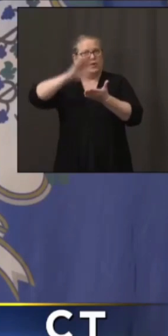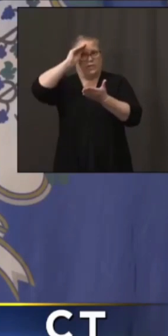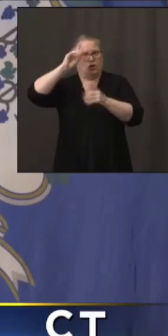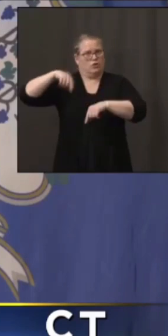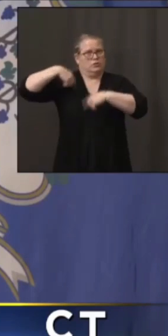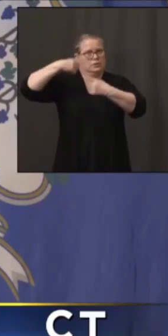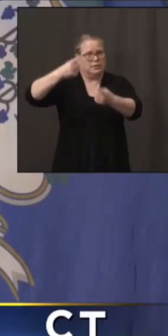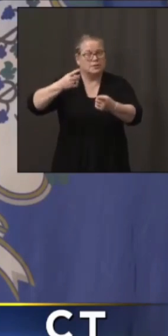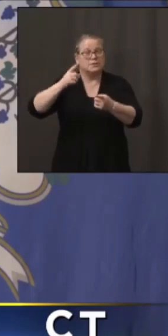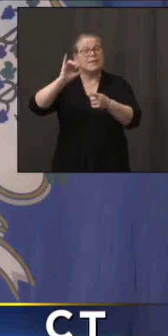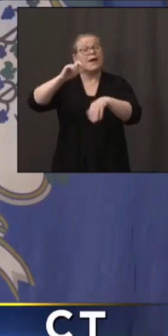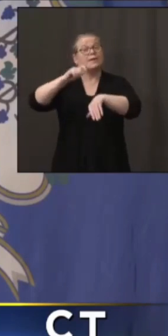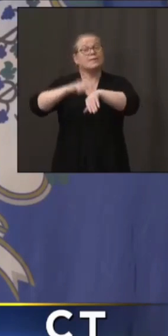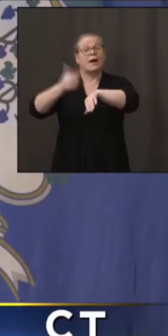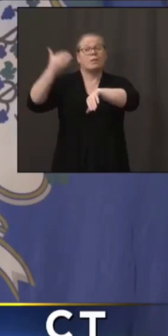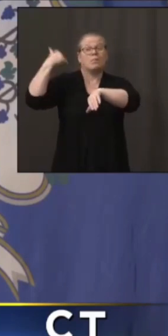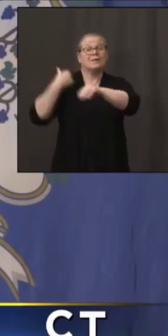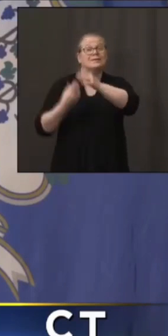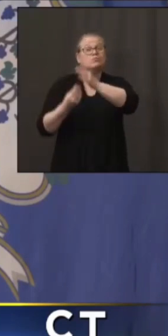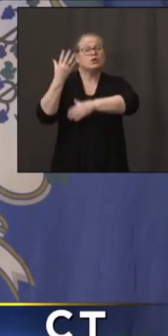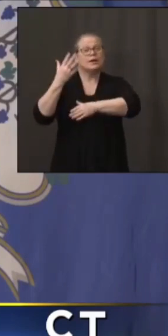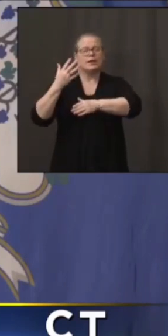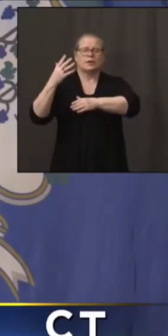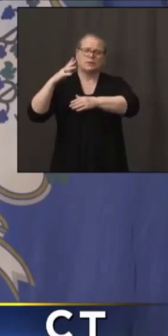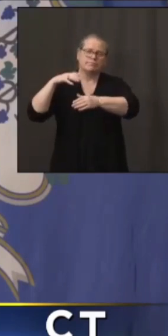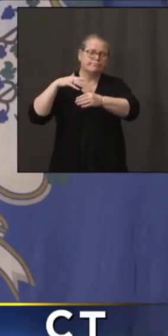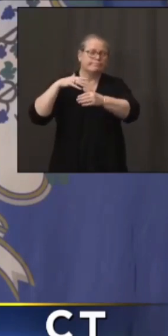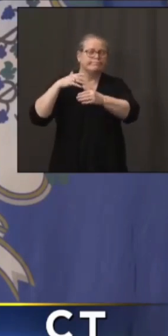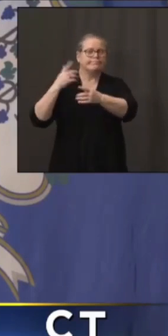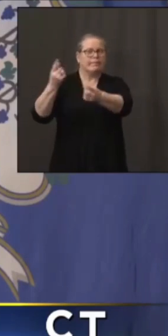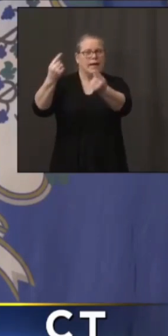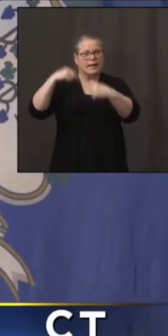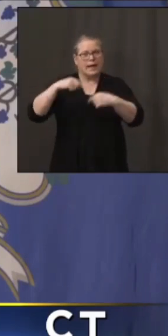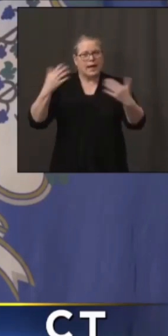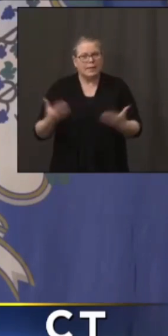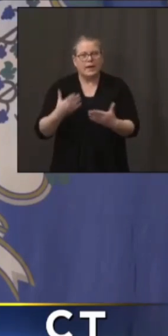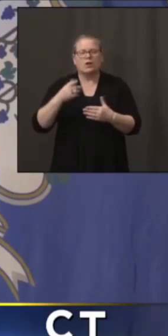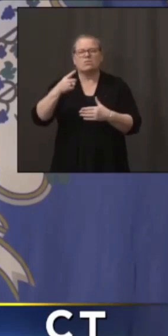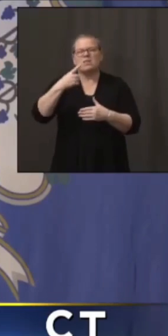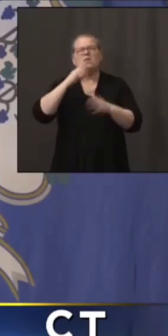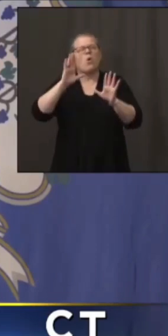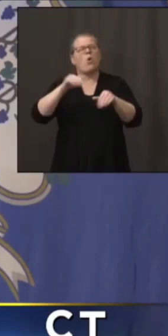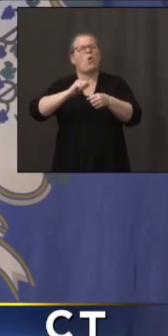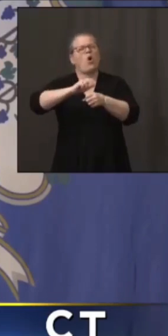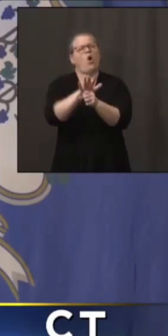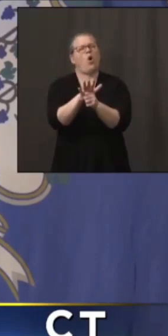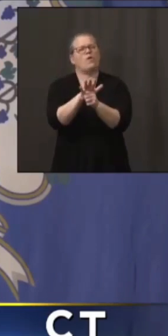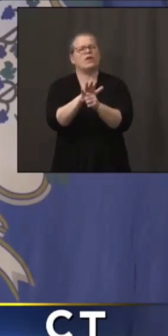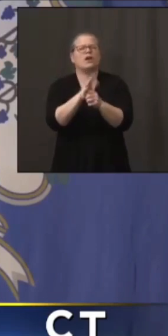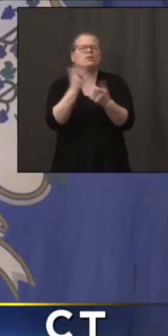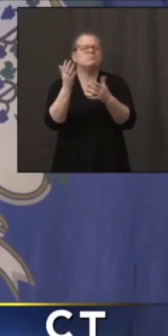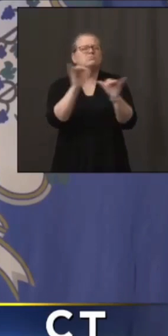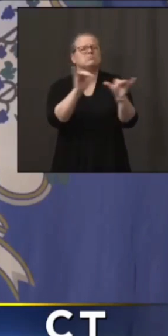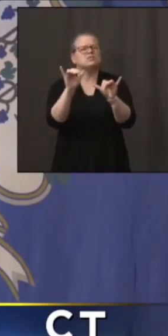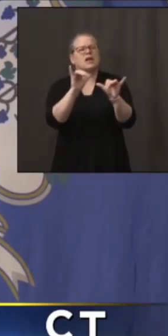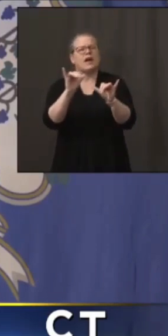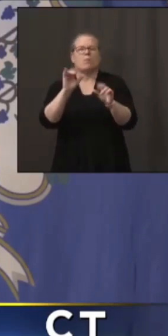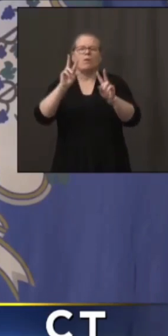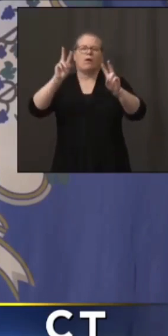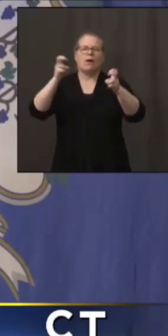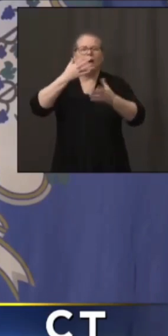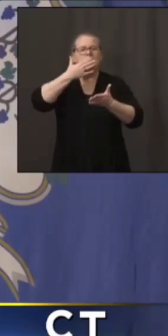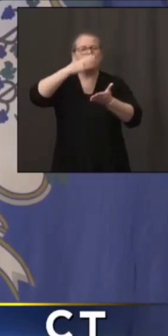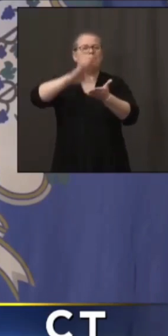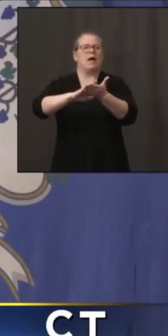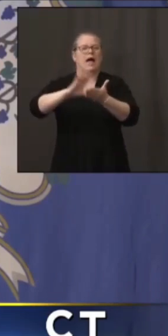us, Pat, this COVID thing is probably going to be like, quote, a bad flu season, and masks may be